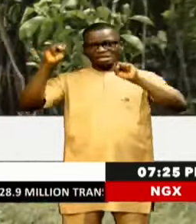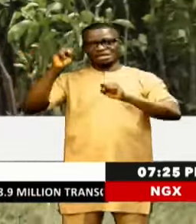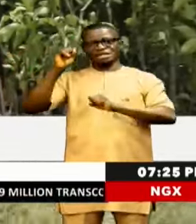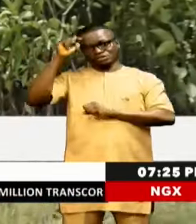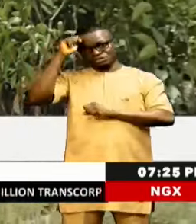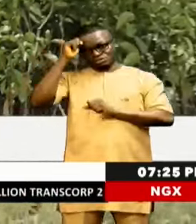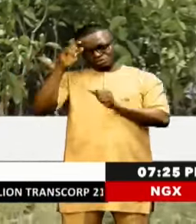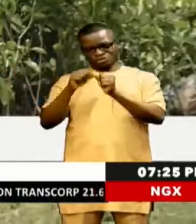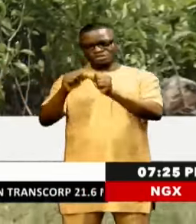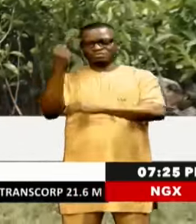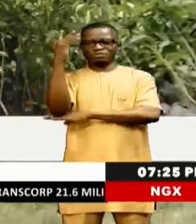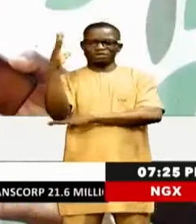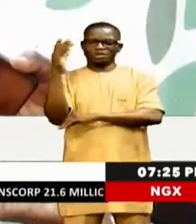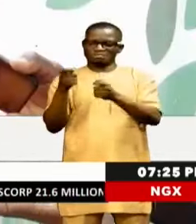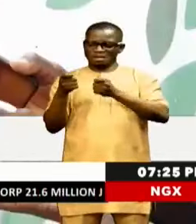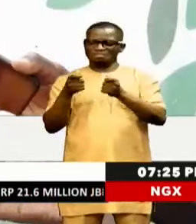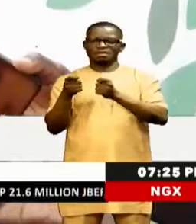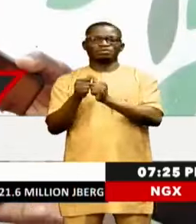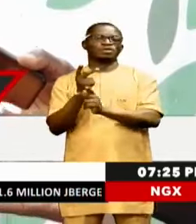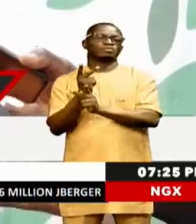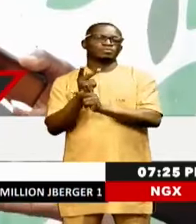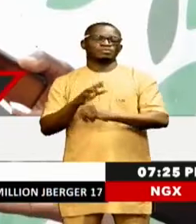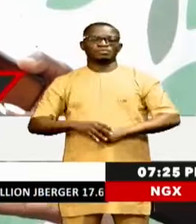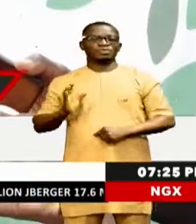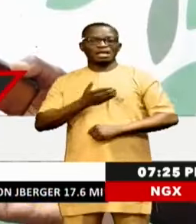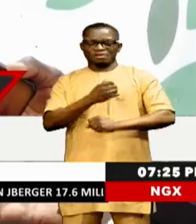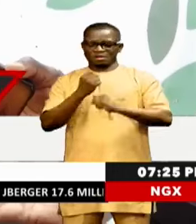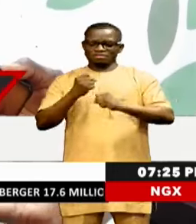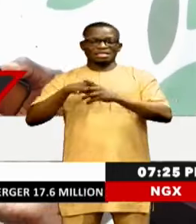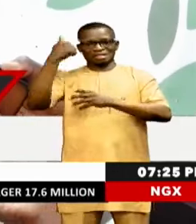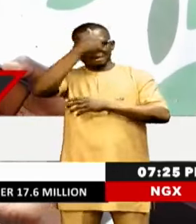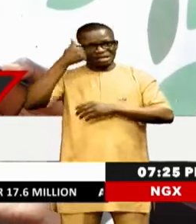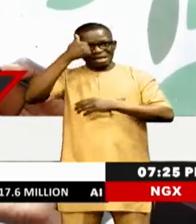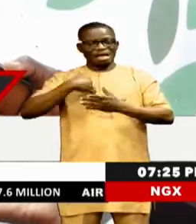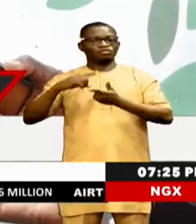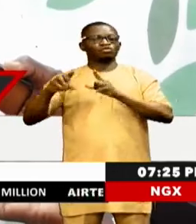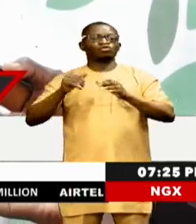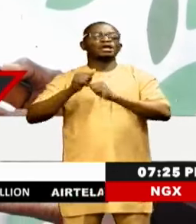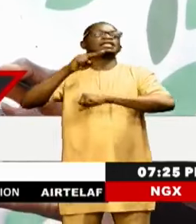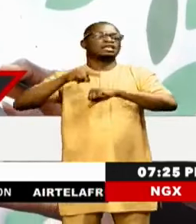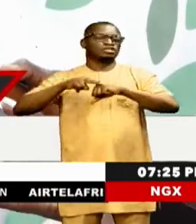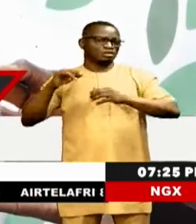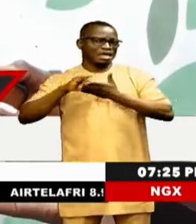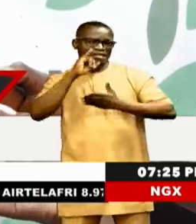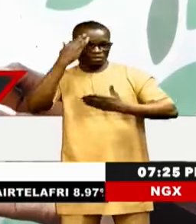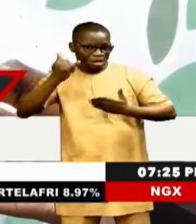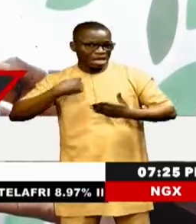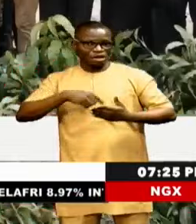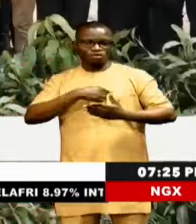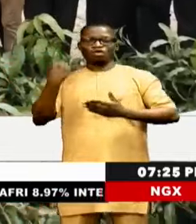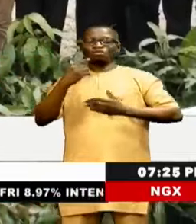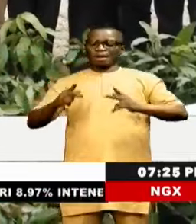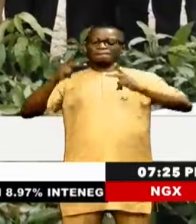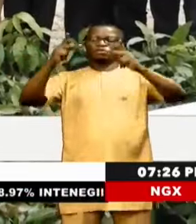management and conservation efforts. Our strength in Africa is nature. Yeah. And that is why we have always promoted